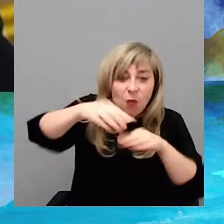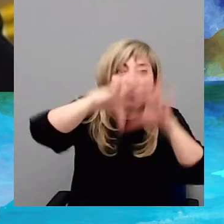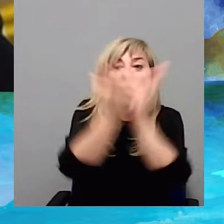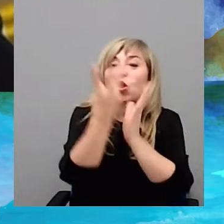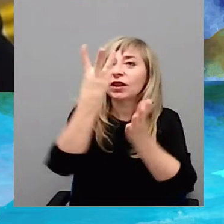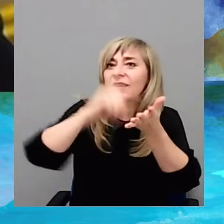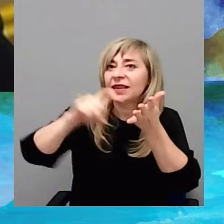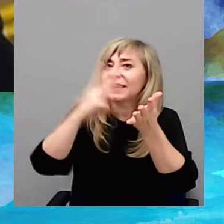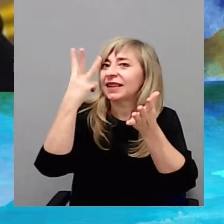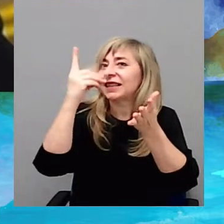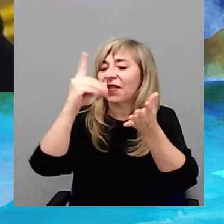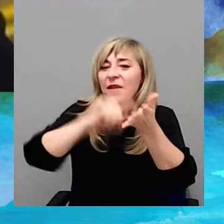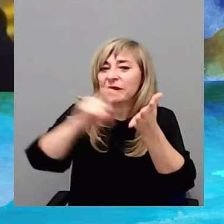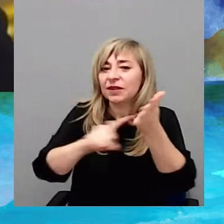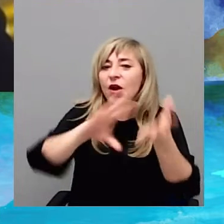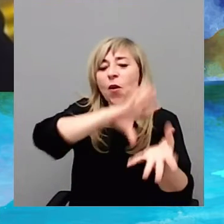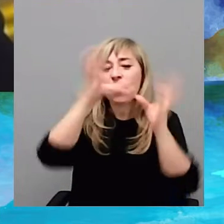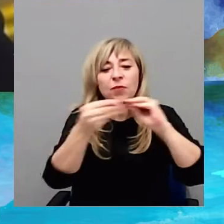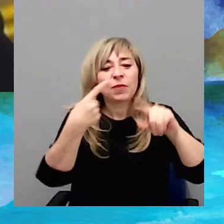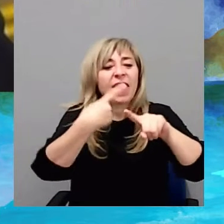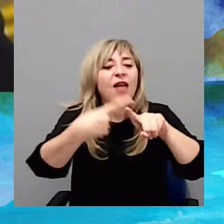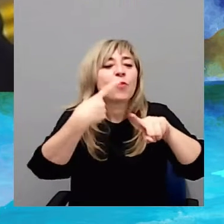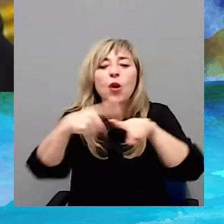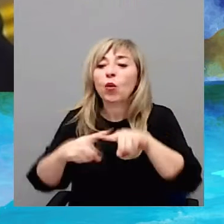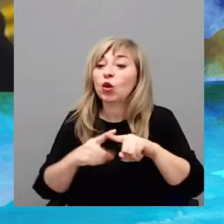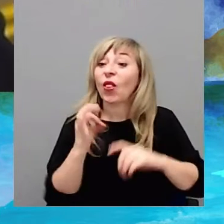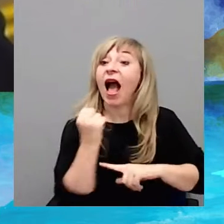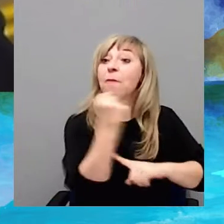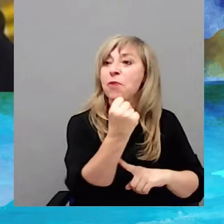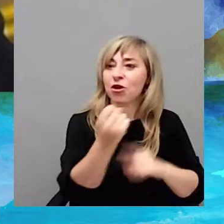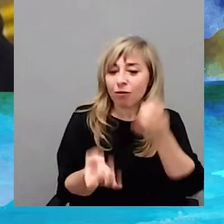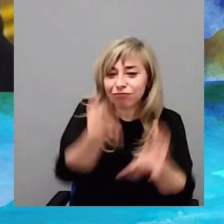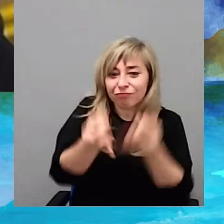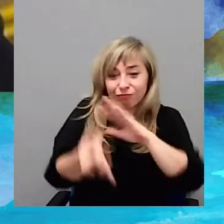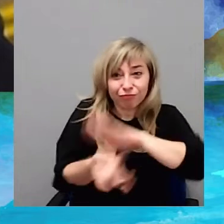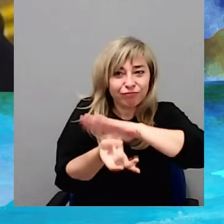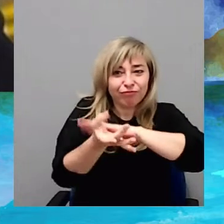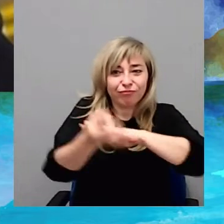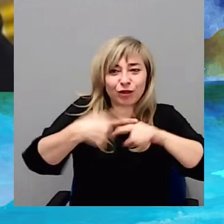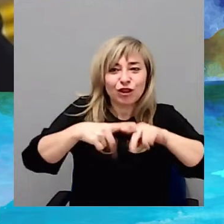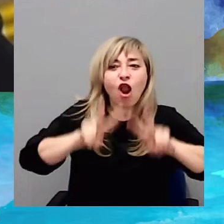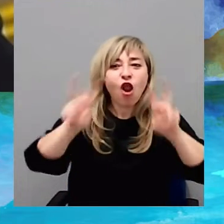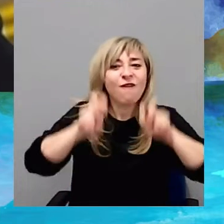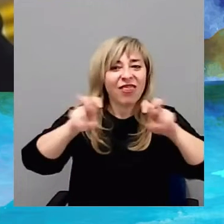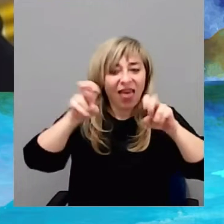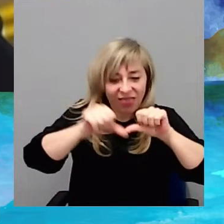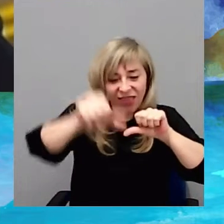And what awaits us in this world of 3D in support of society. So without further